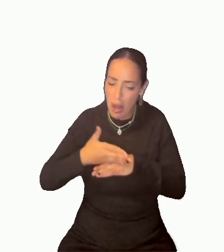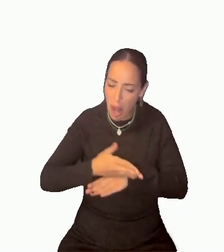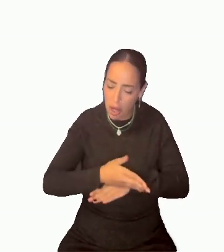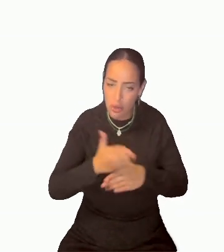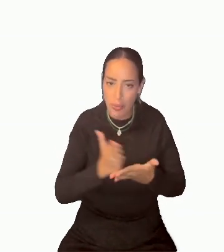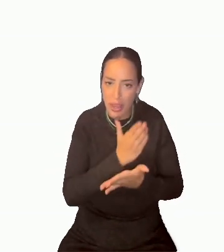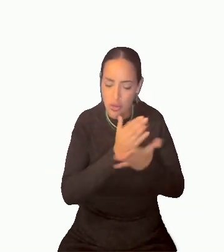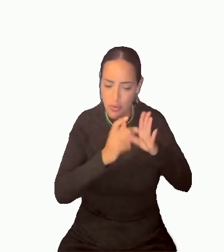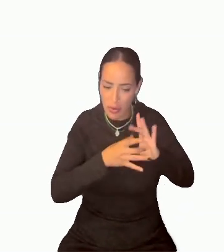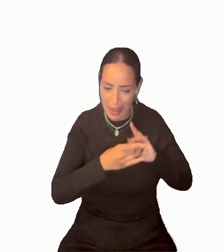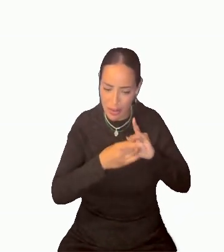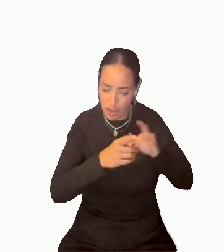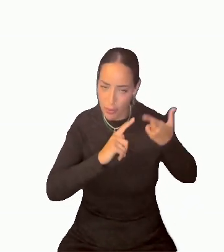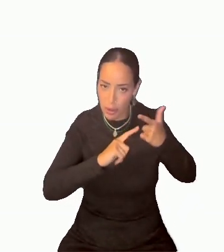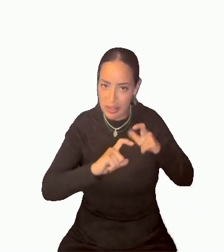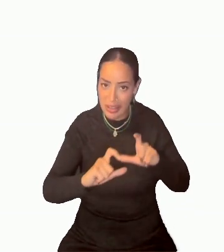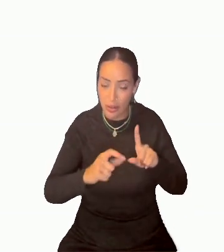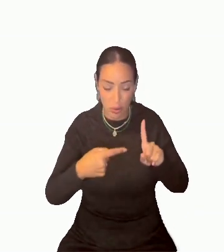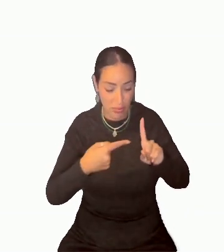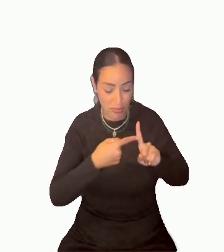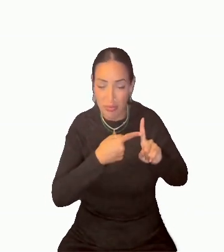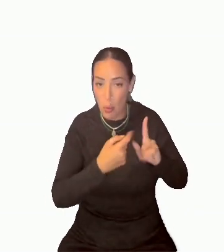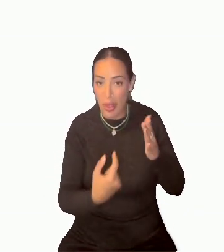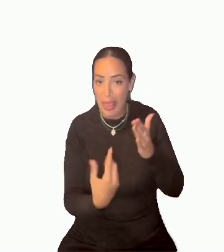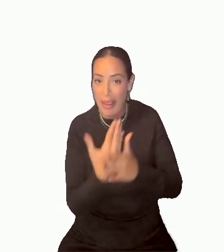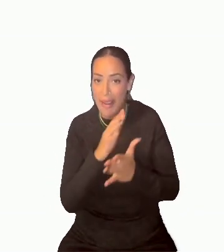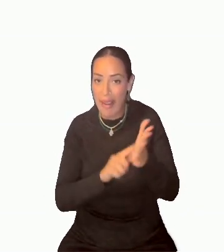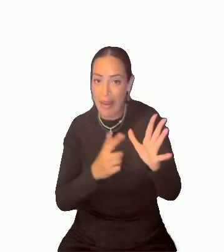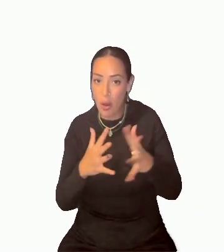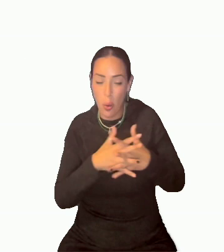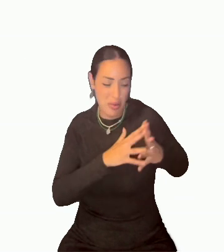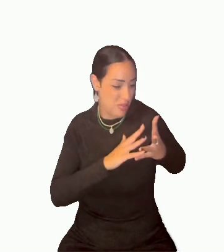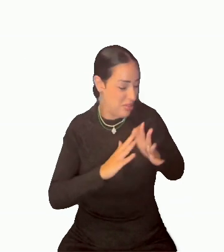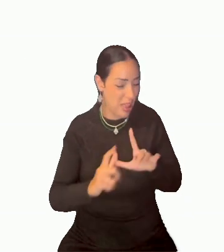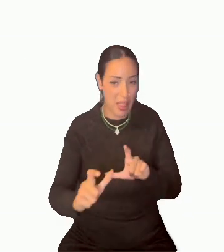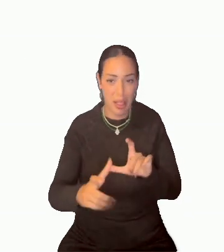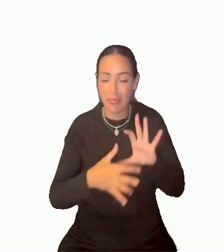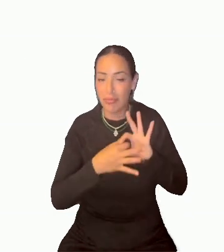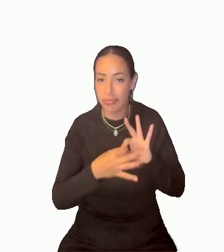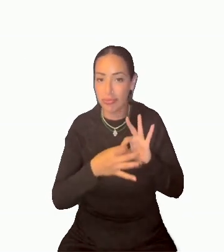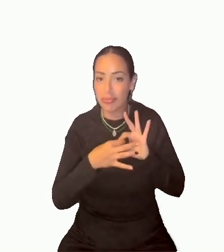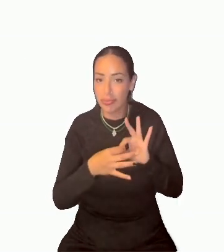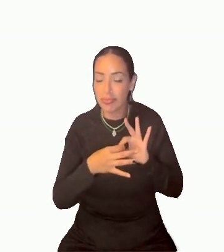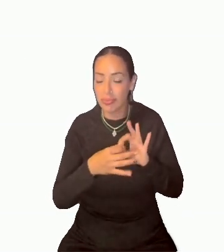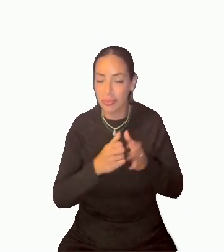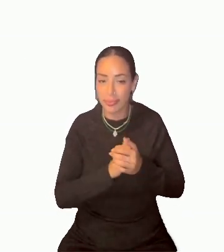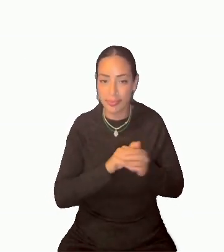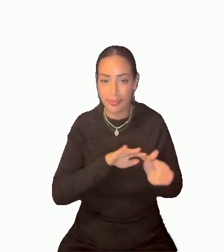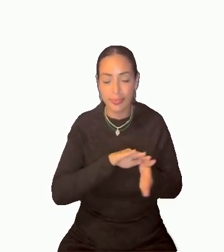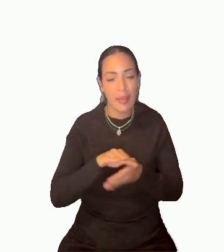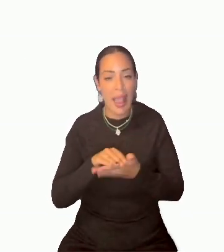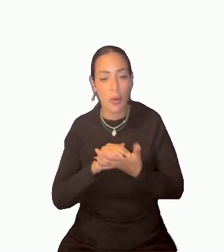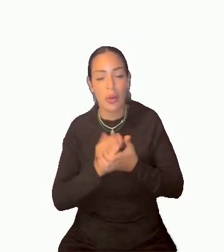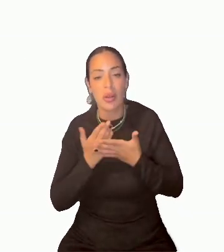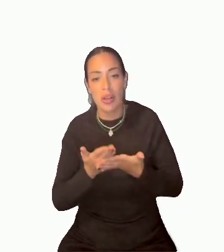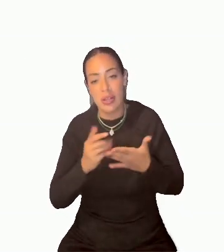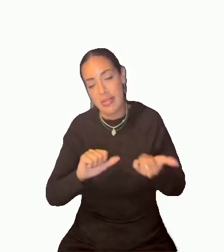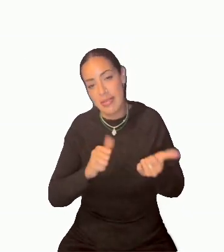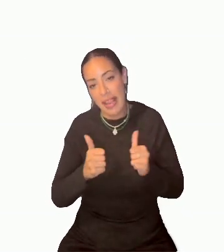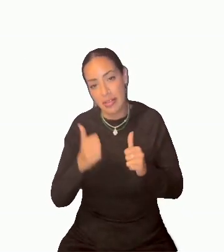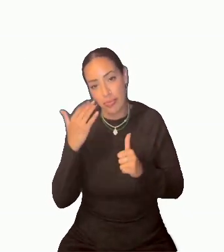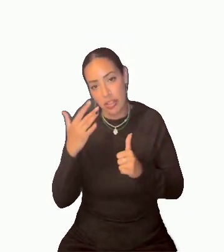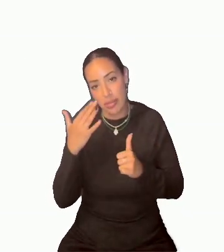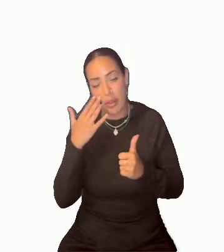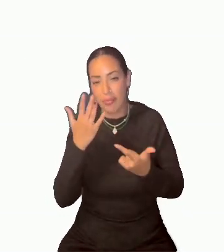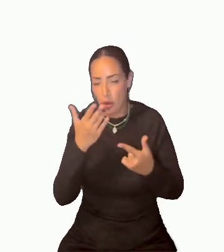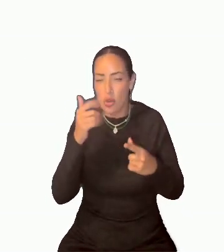other, even after he was gone. Responding to identity and context. Many of you will be familiar with working with bereaved